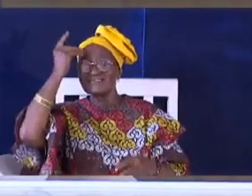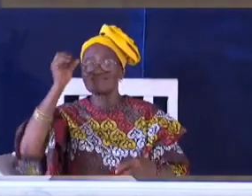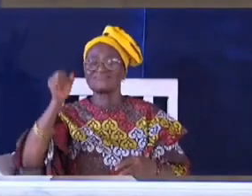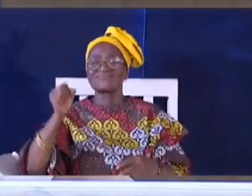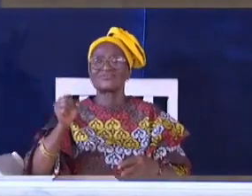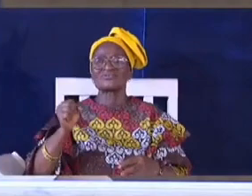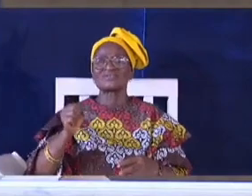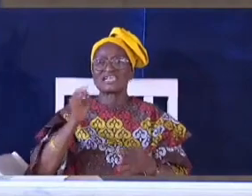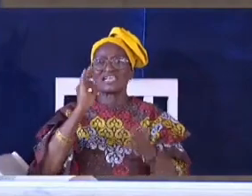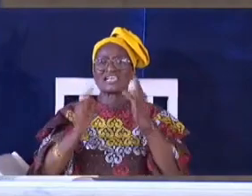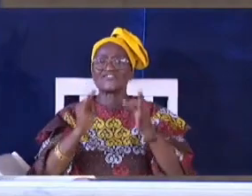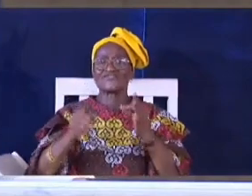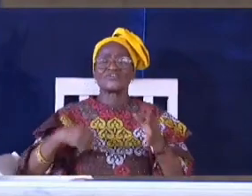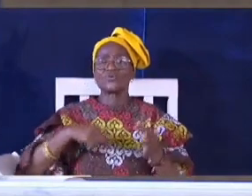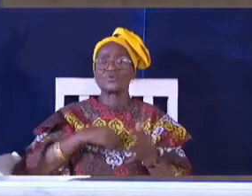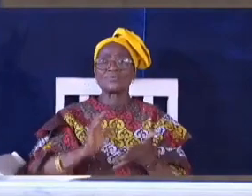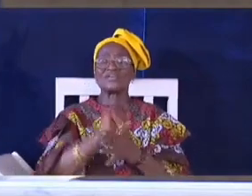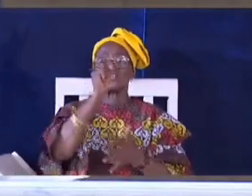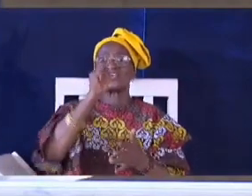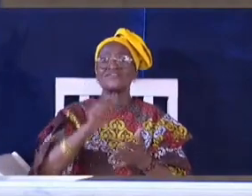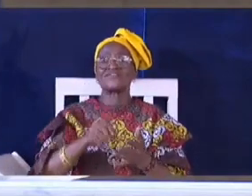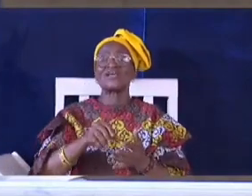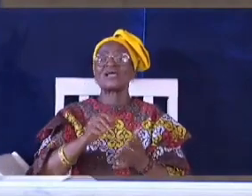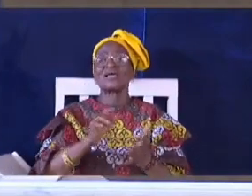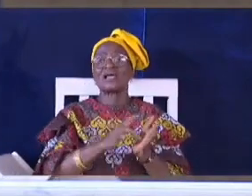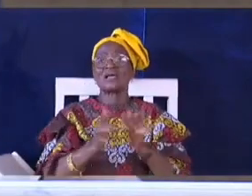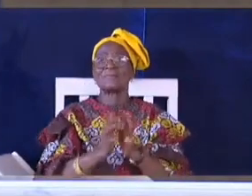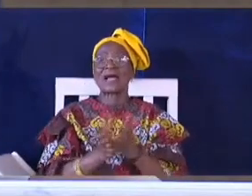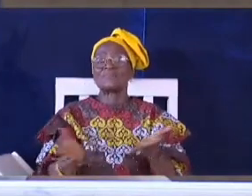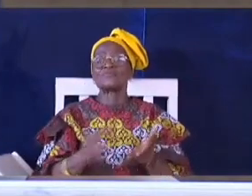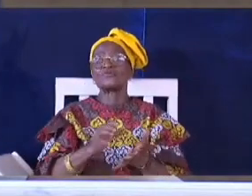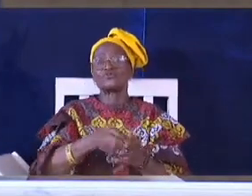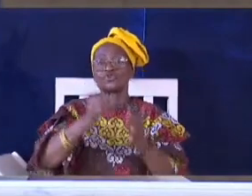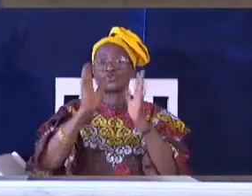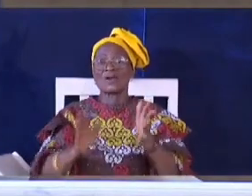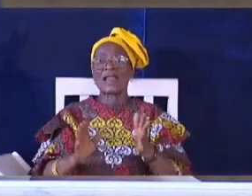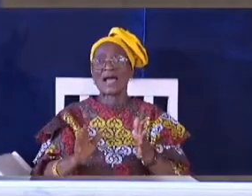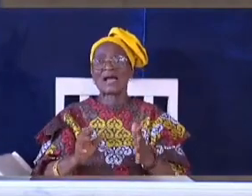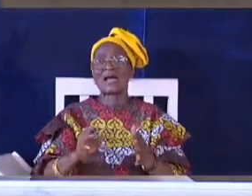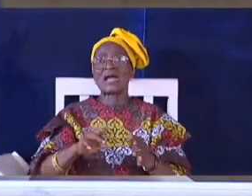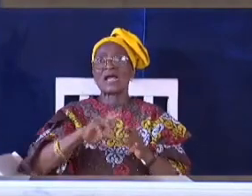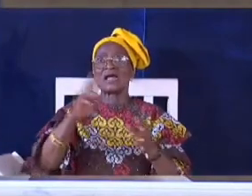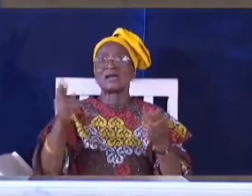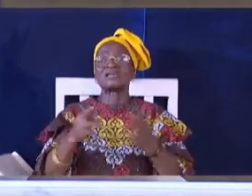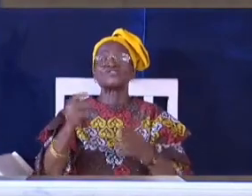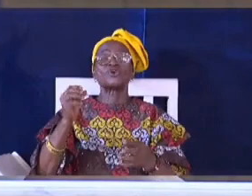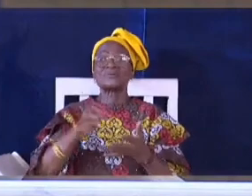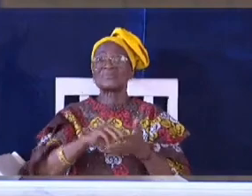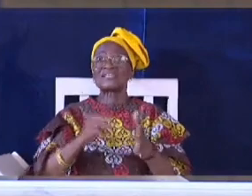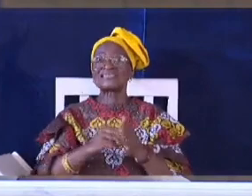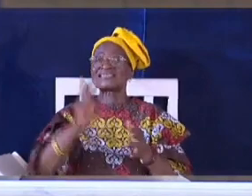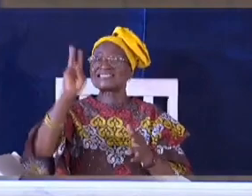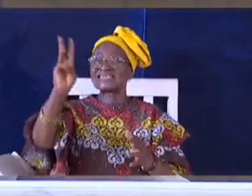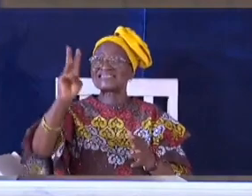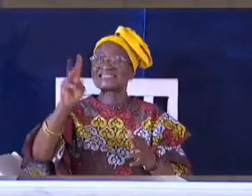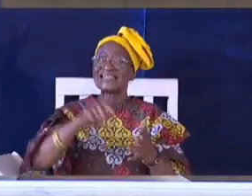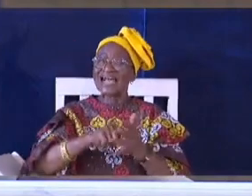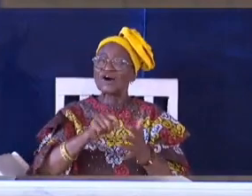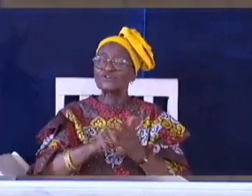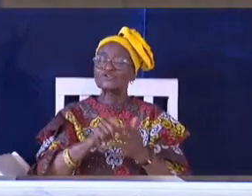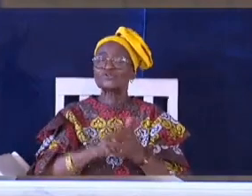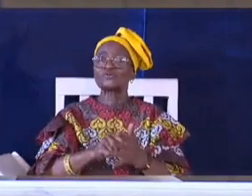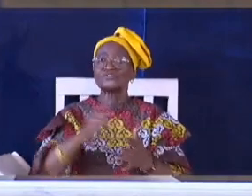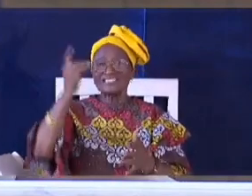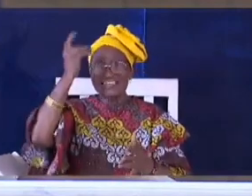we are to believe Bible scholars, a legion means 6,000 demons in one man. You don't